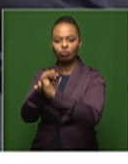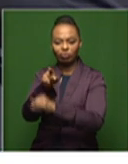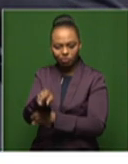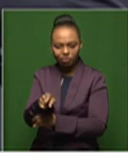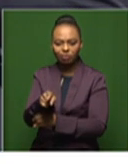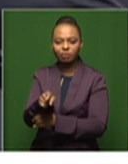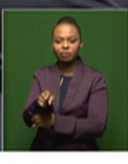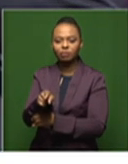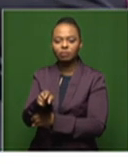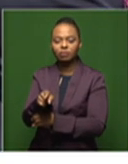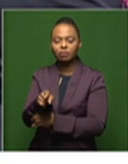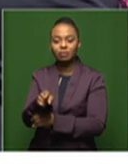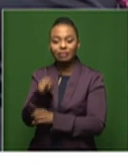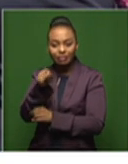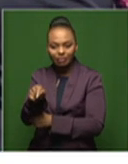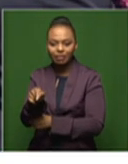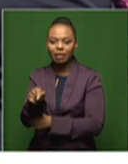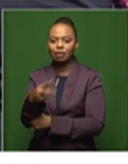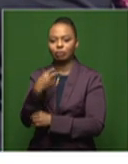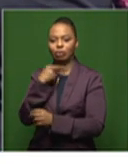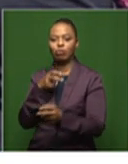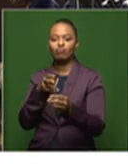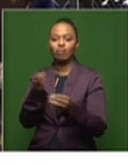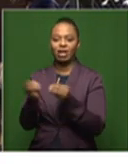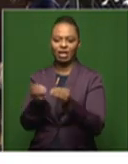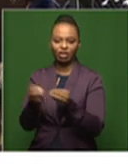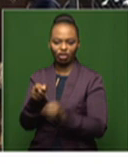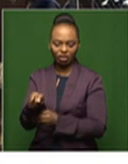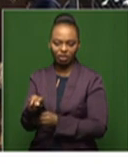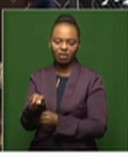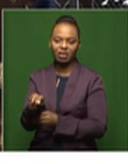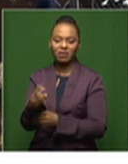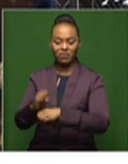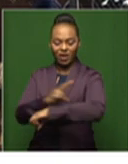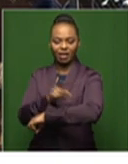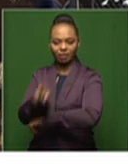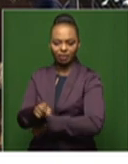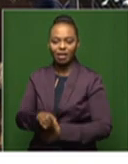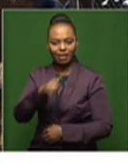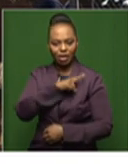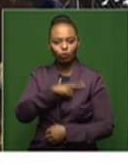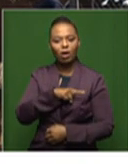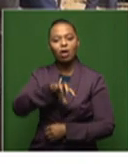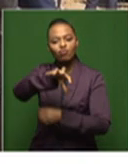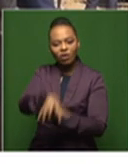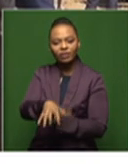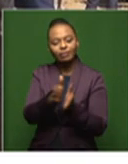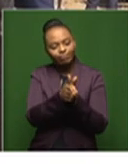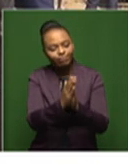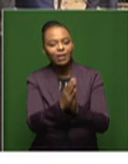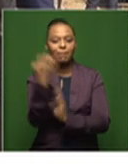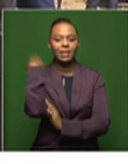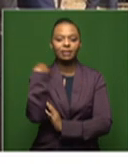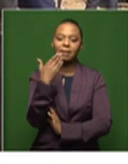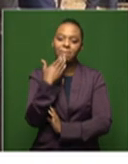assisting us to manage the virus. And that is why we're the first province to recommend to the minister that we